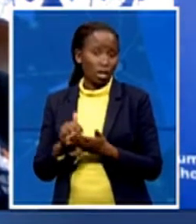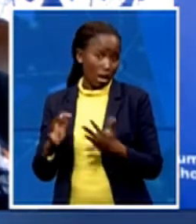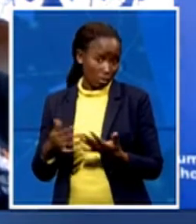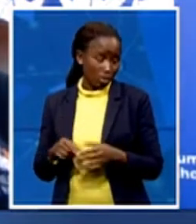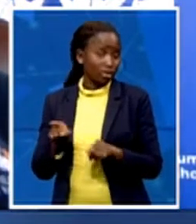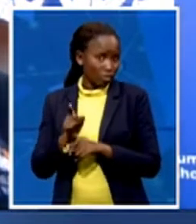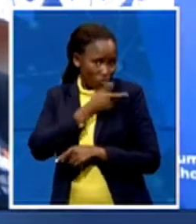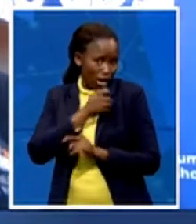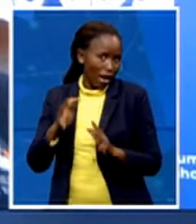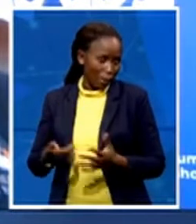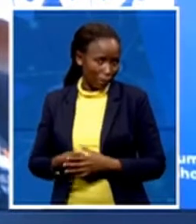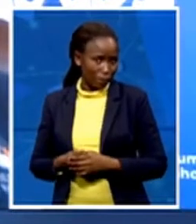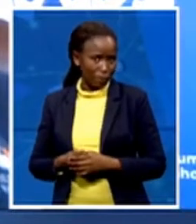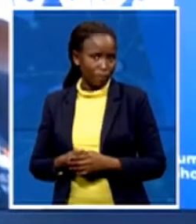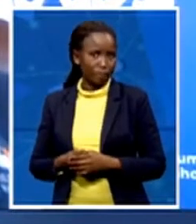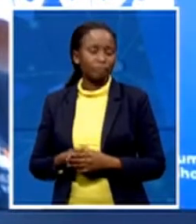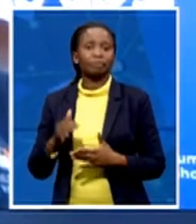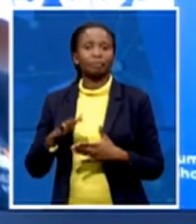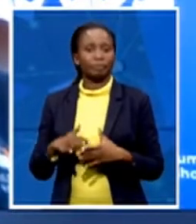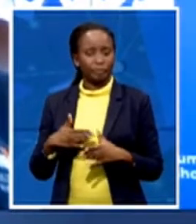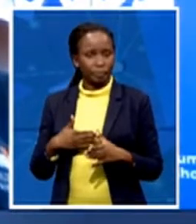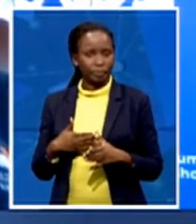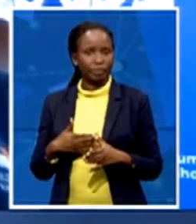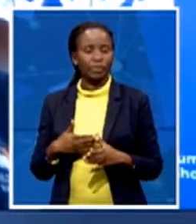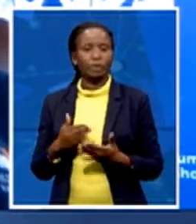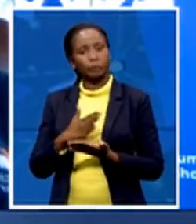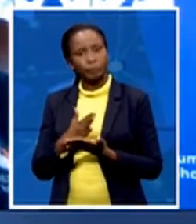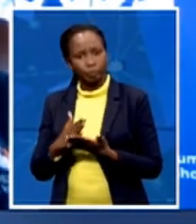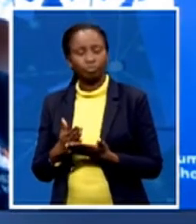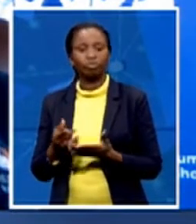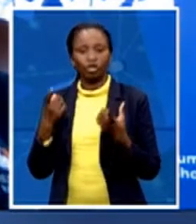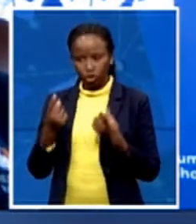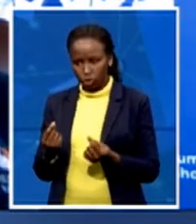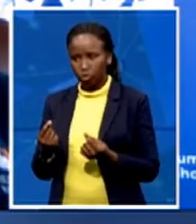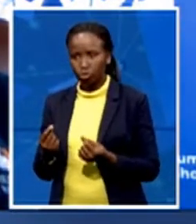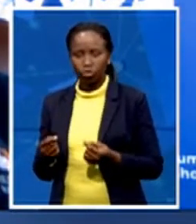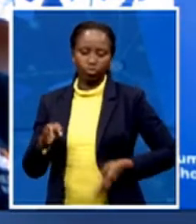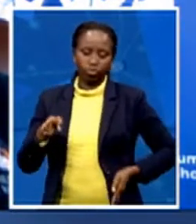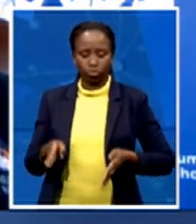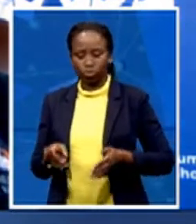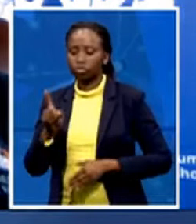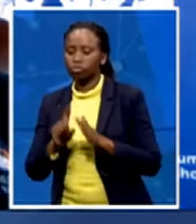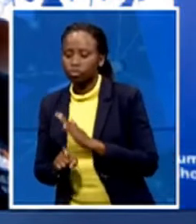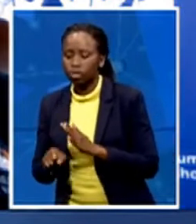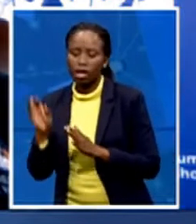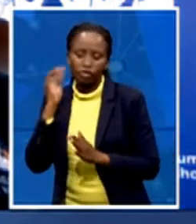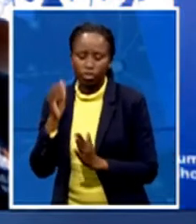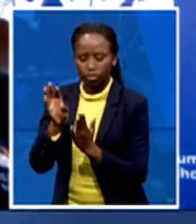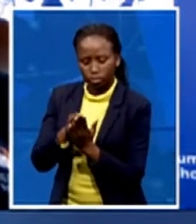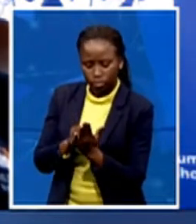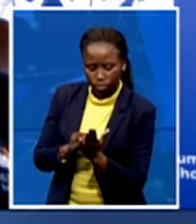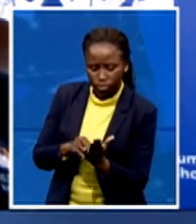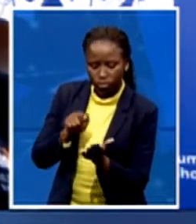we conducted some of them manually, thanks to my team and also to the team coming from the Central Karoo, from the Department of